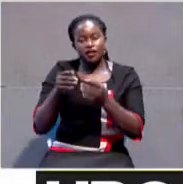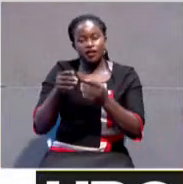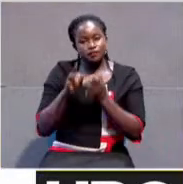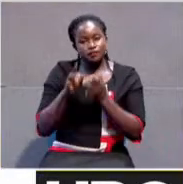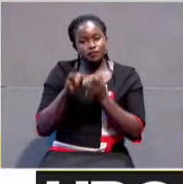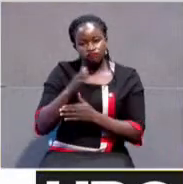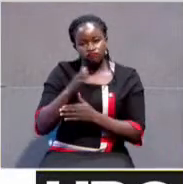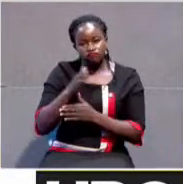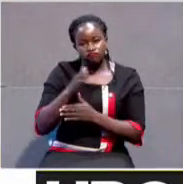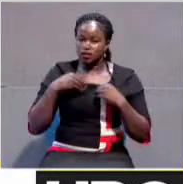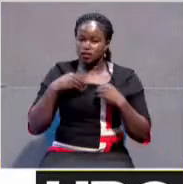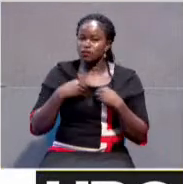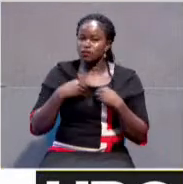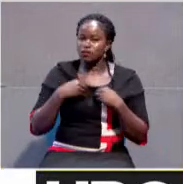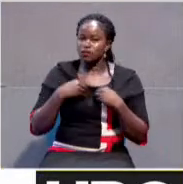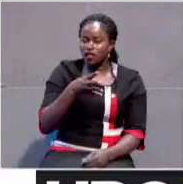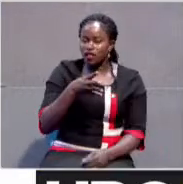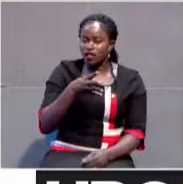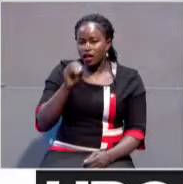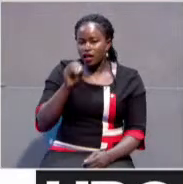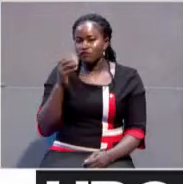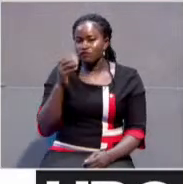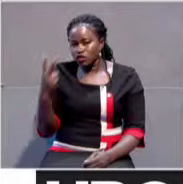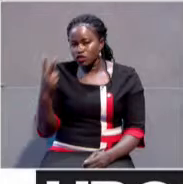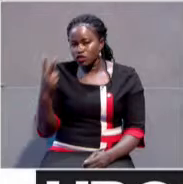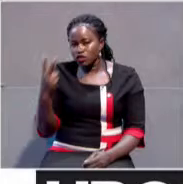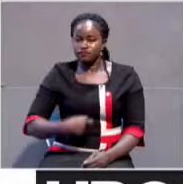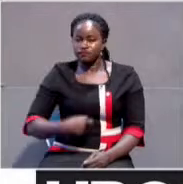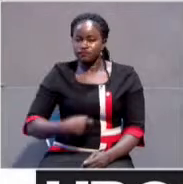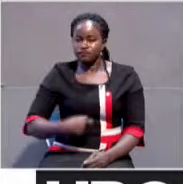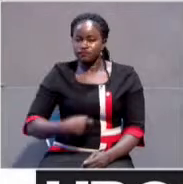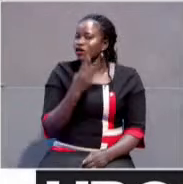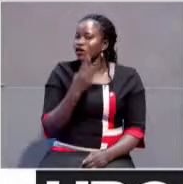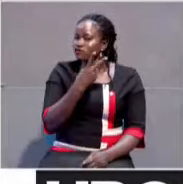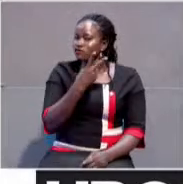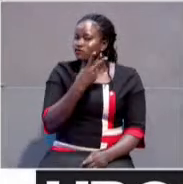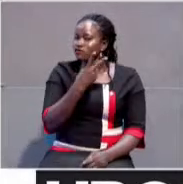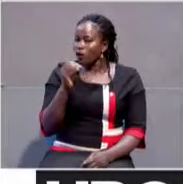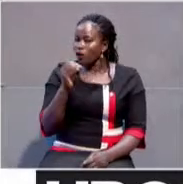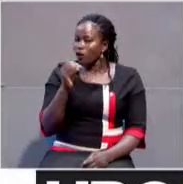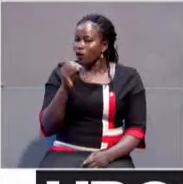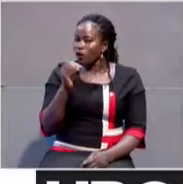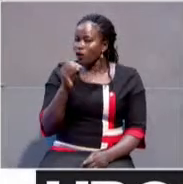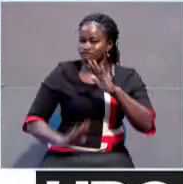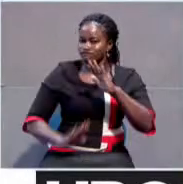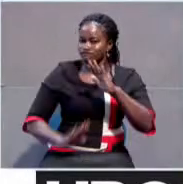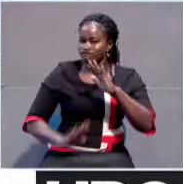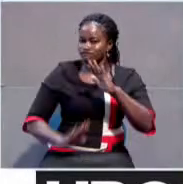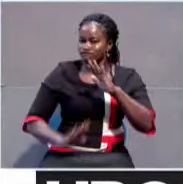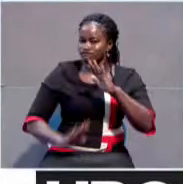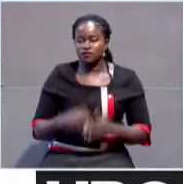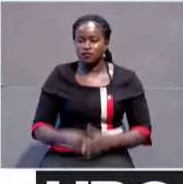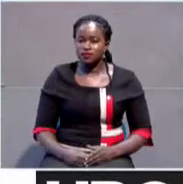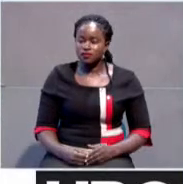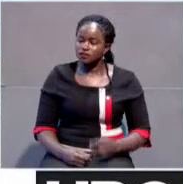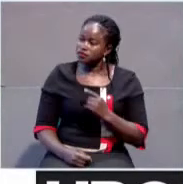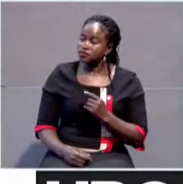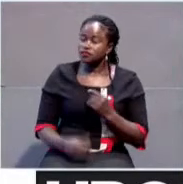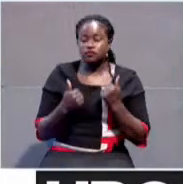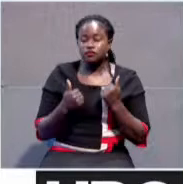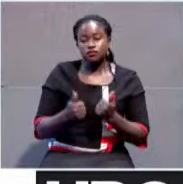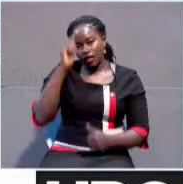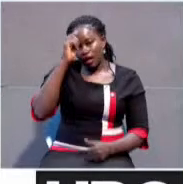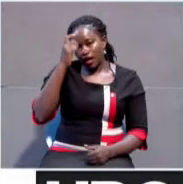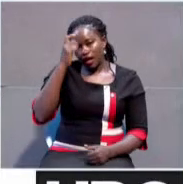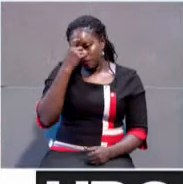accommodate 4,042 delegates instead of 200 as per the standing regulations. It is a change of government where